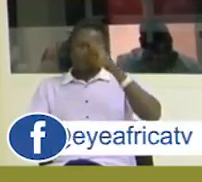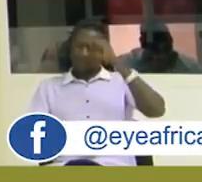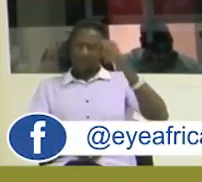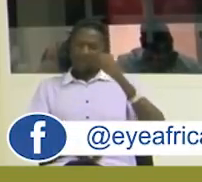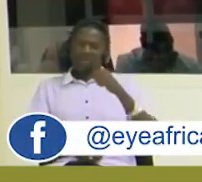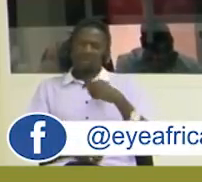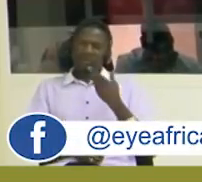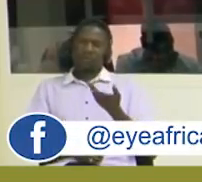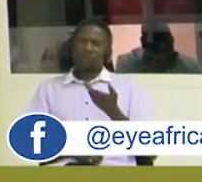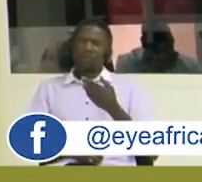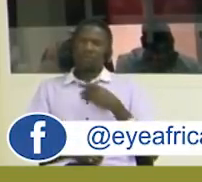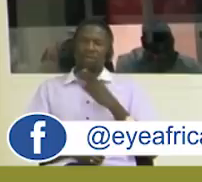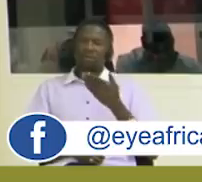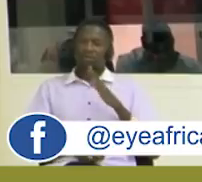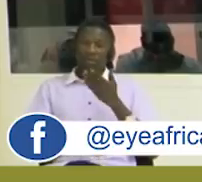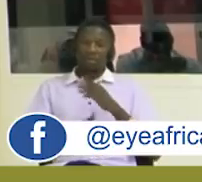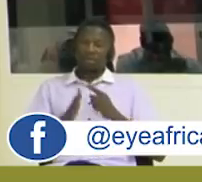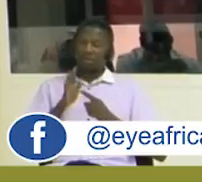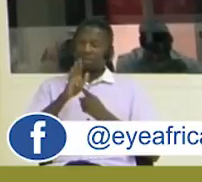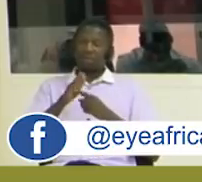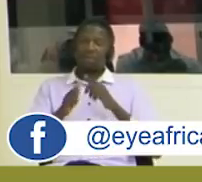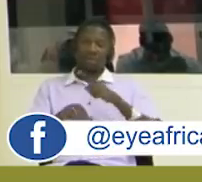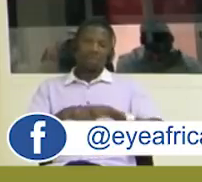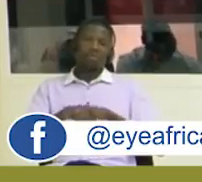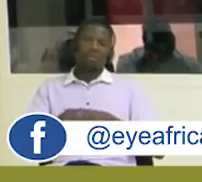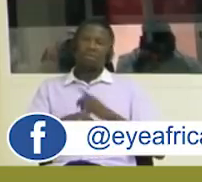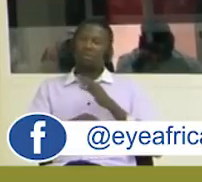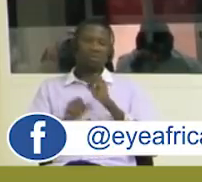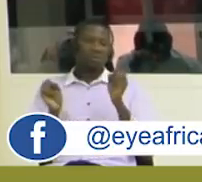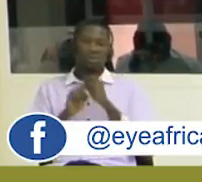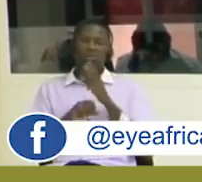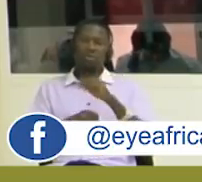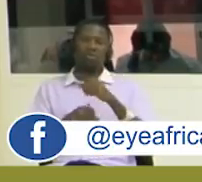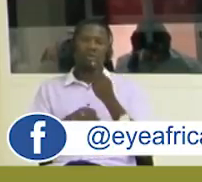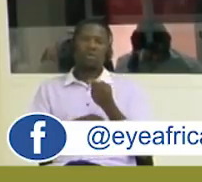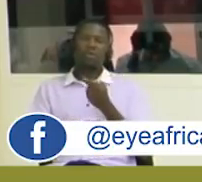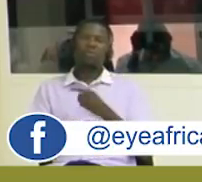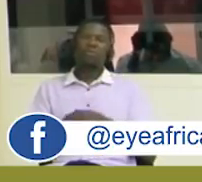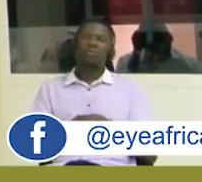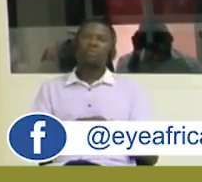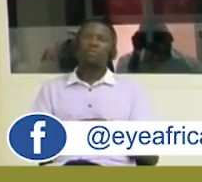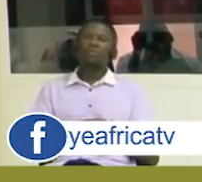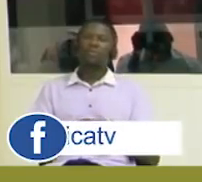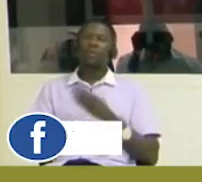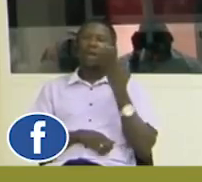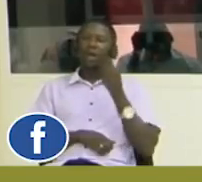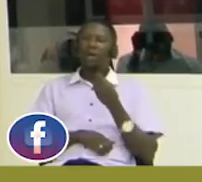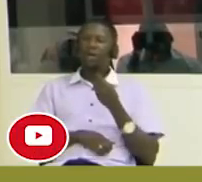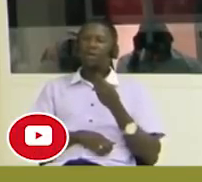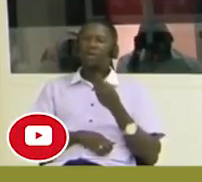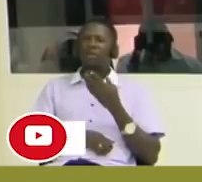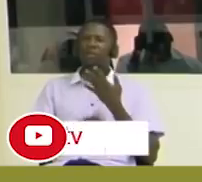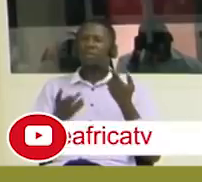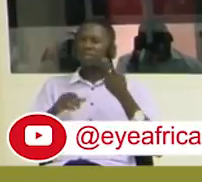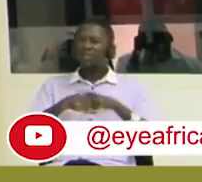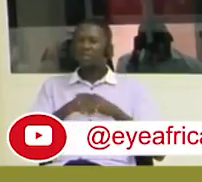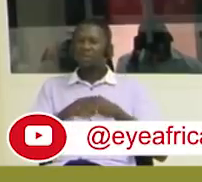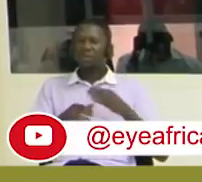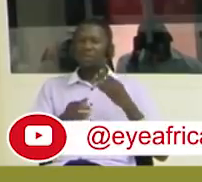know, is a special occasion. It's got nothing to do with that. How often did Yame travel at the